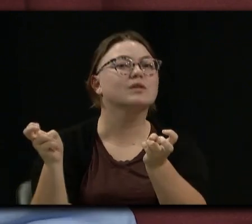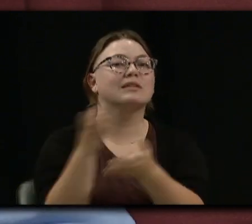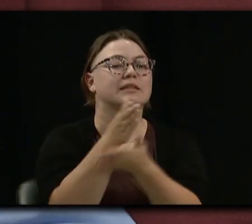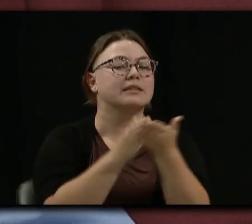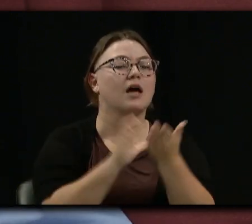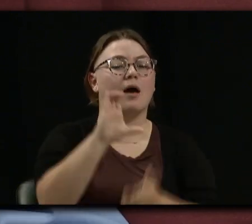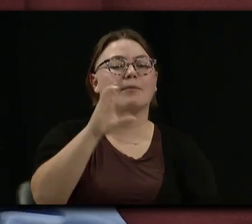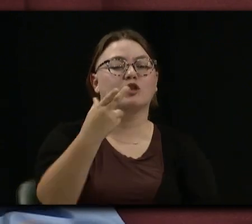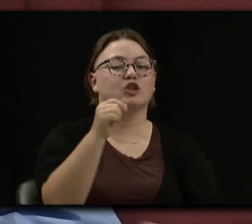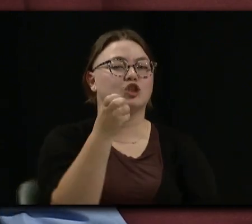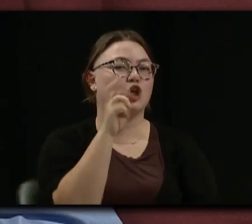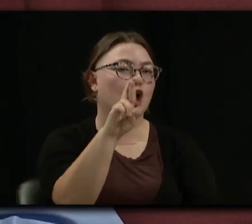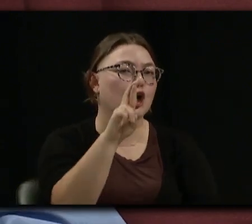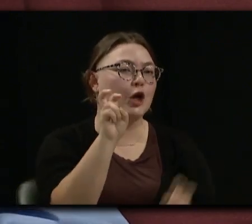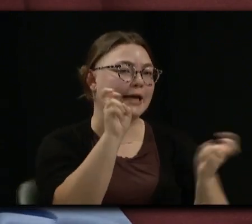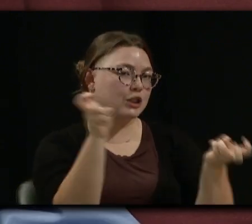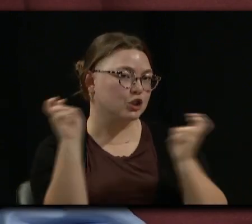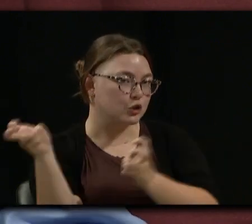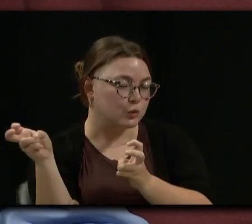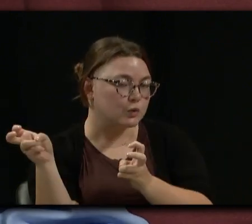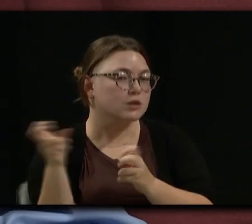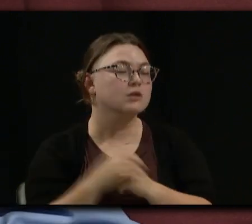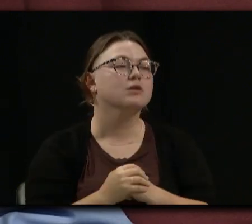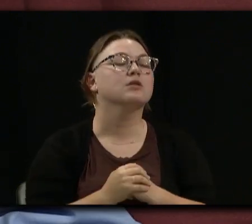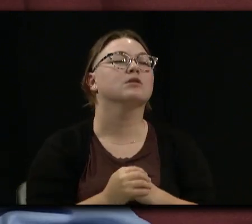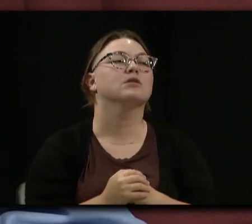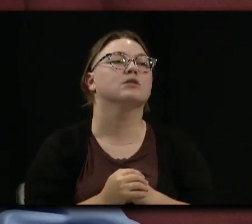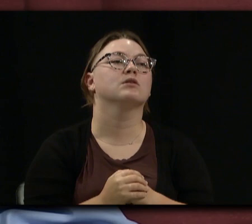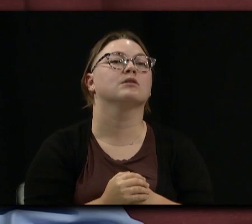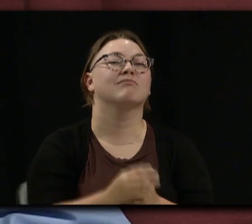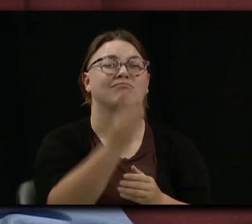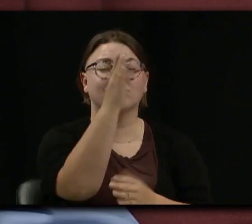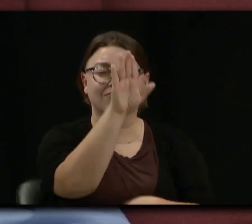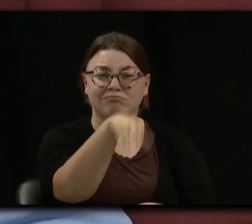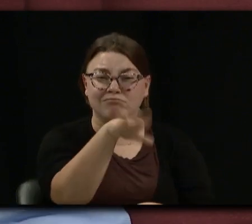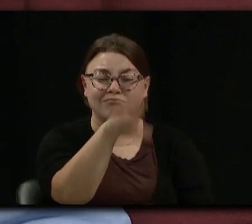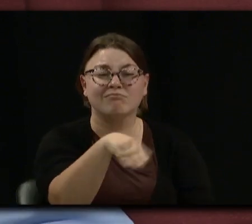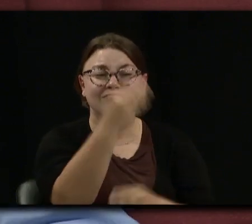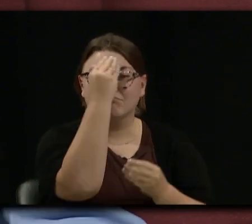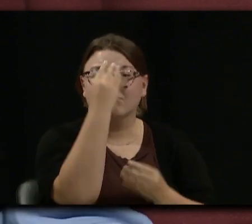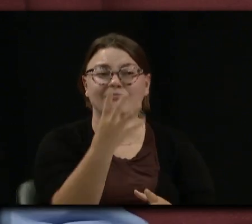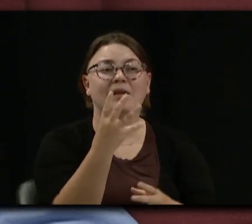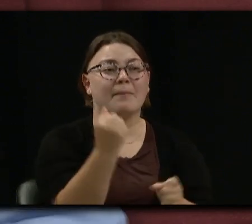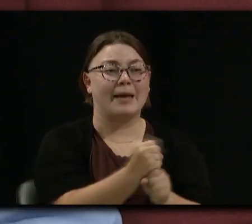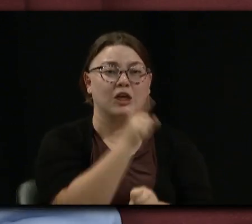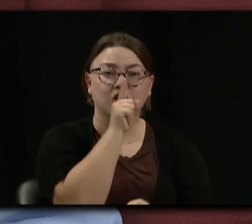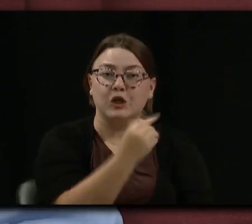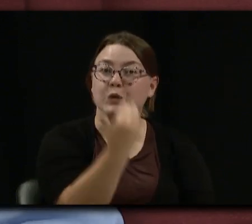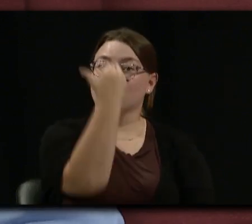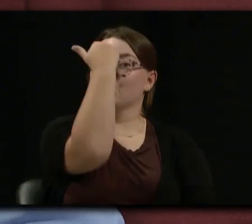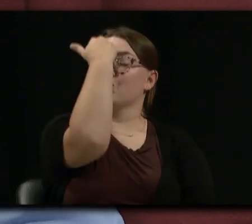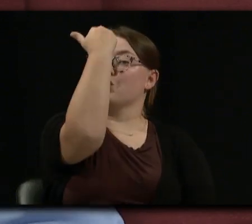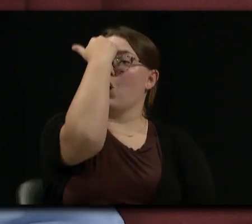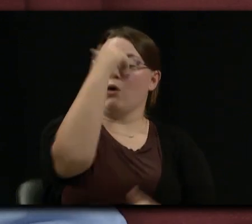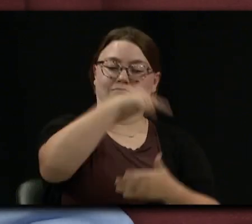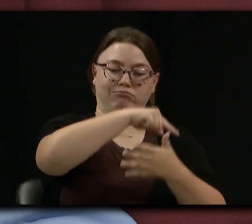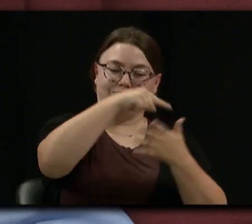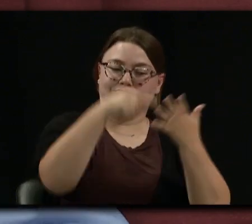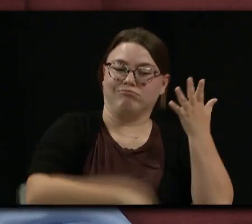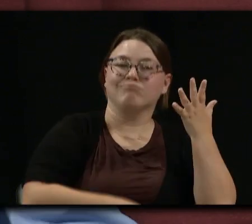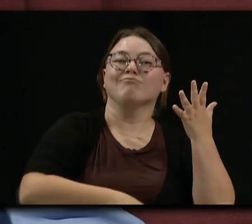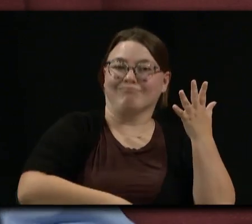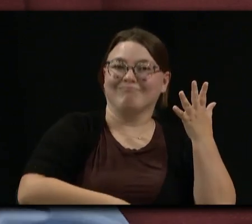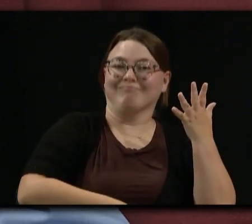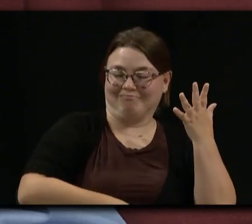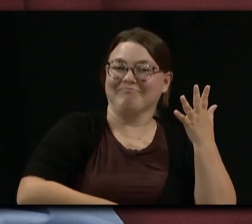issues. I encourage you to, when you come, make sure you get a background and read up on everything. Like, we want you to